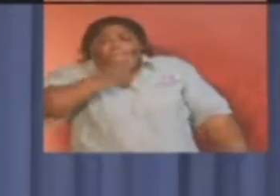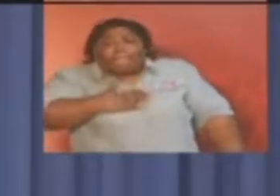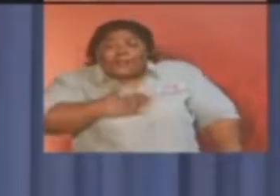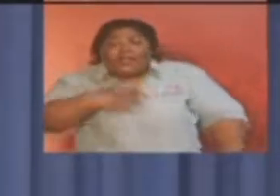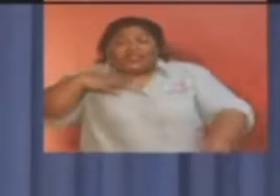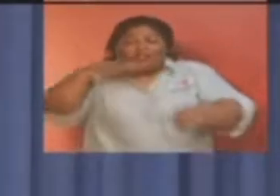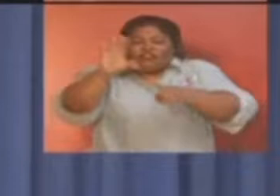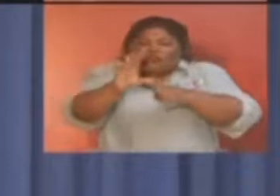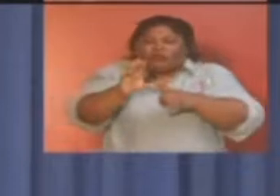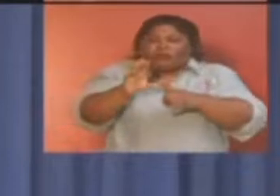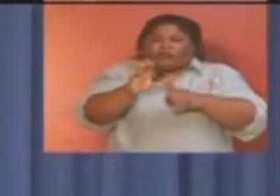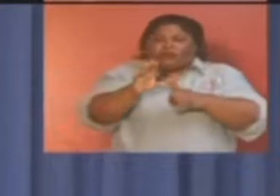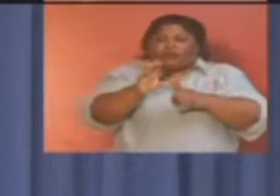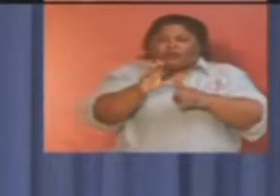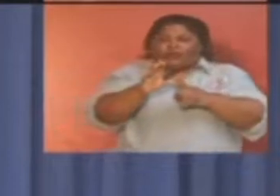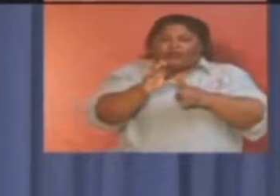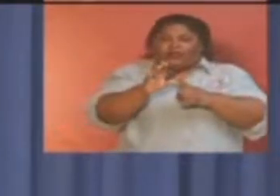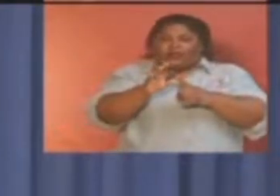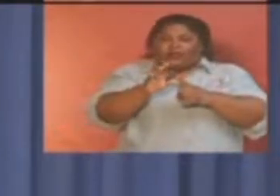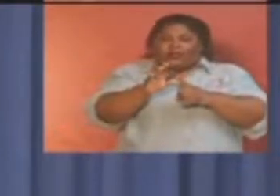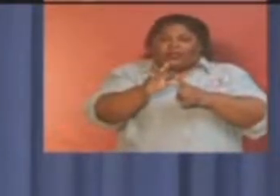lost.